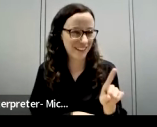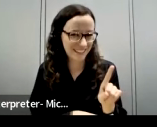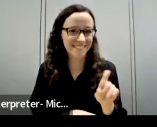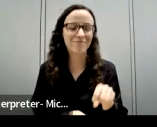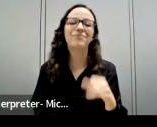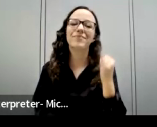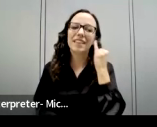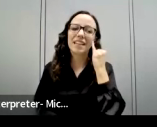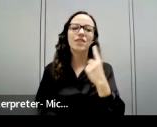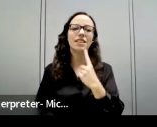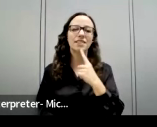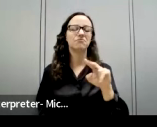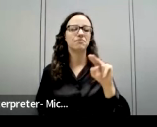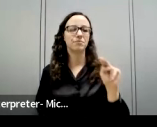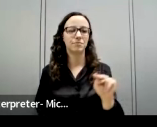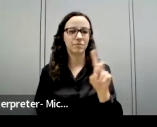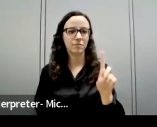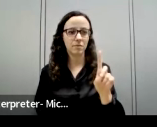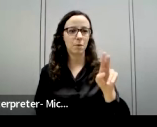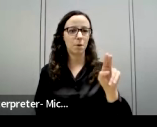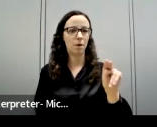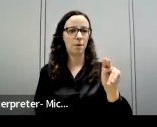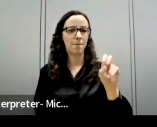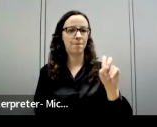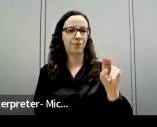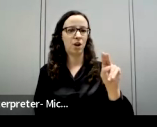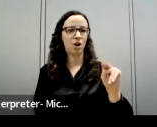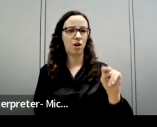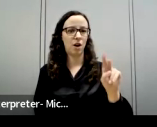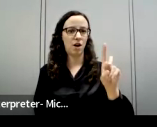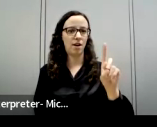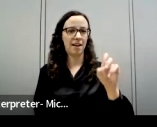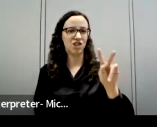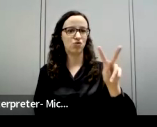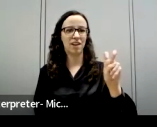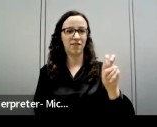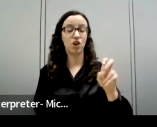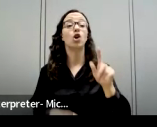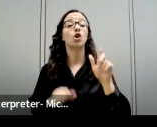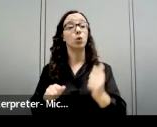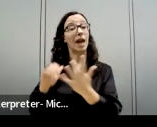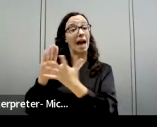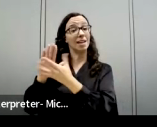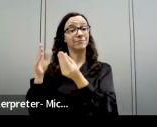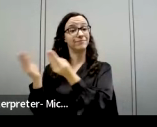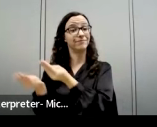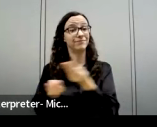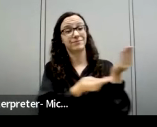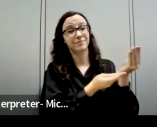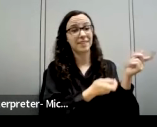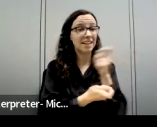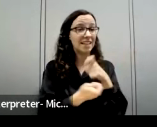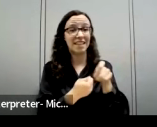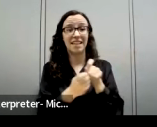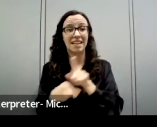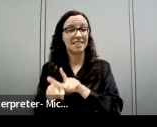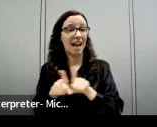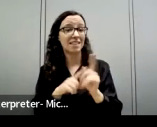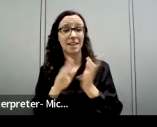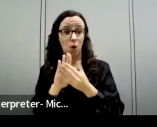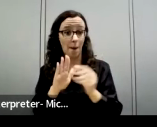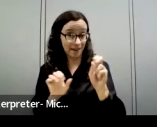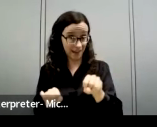the non-derivative on your license, you basically can redistribute that same exact verbatim copy of